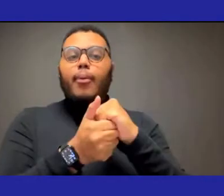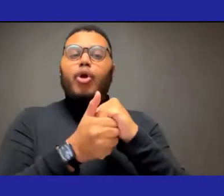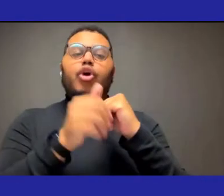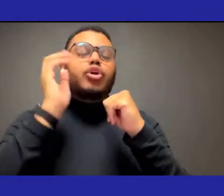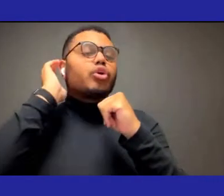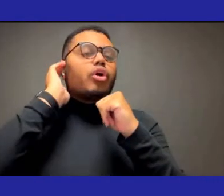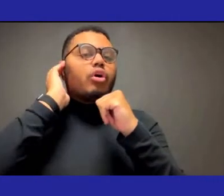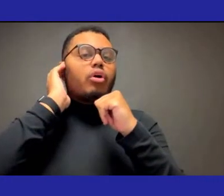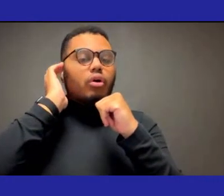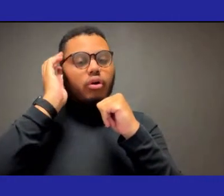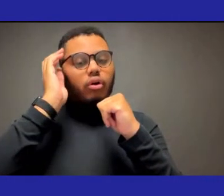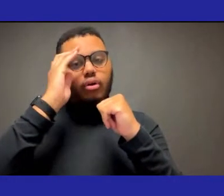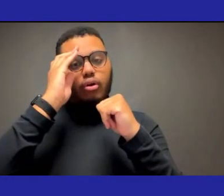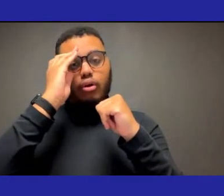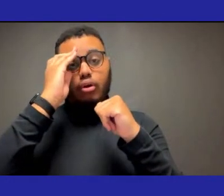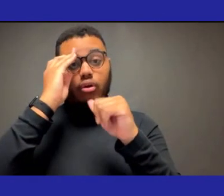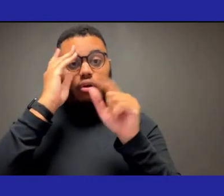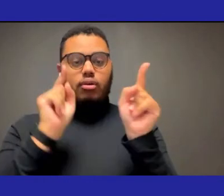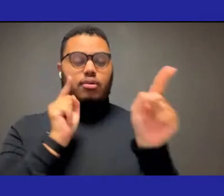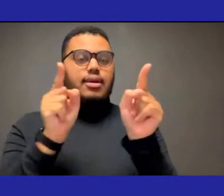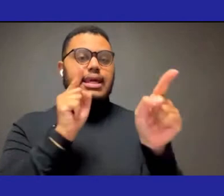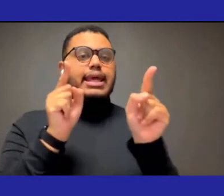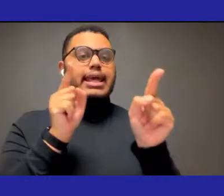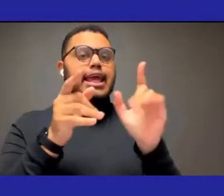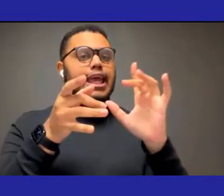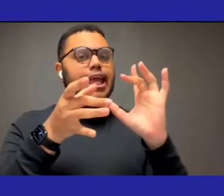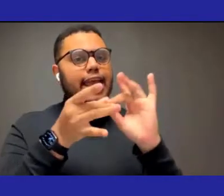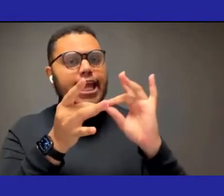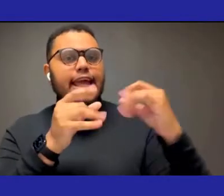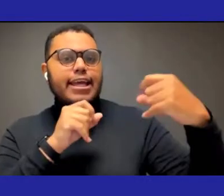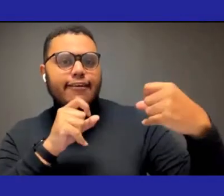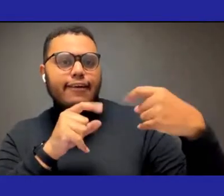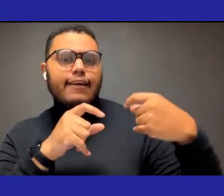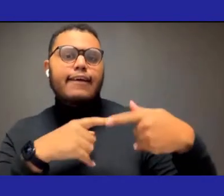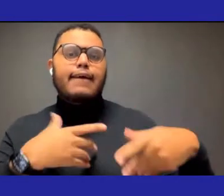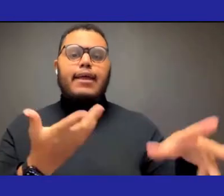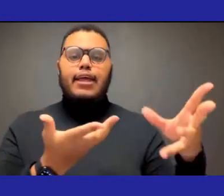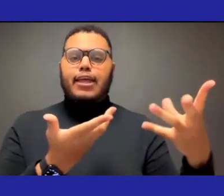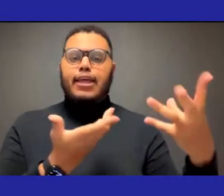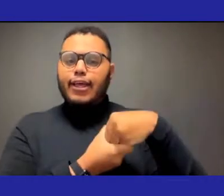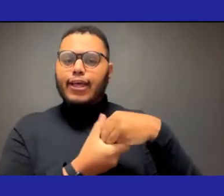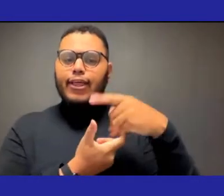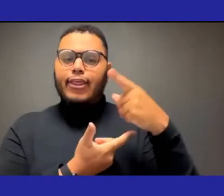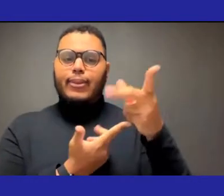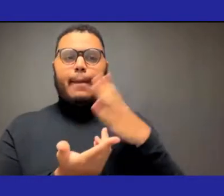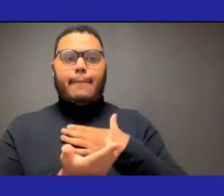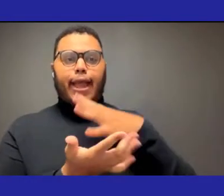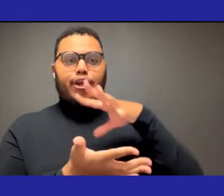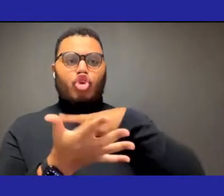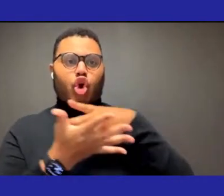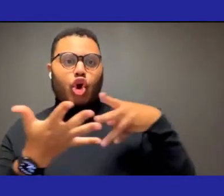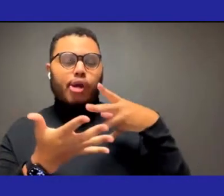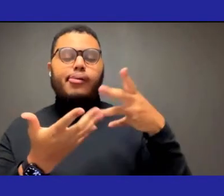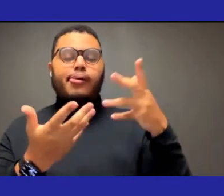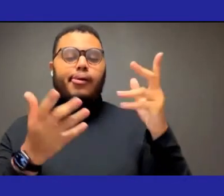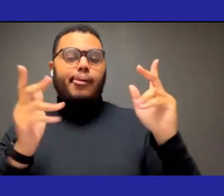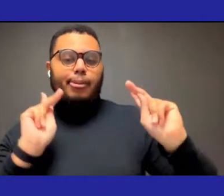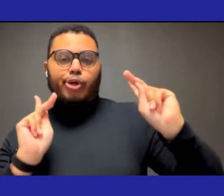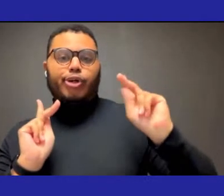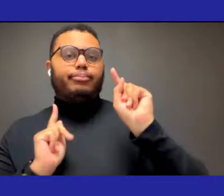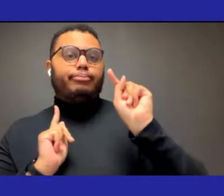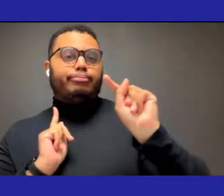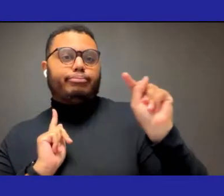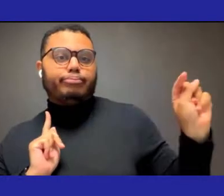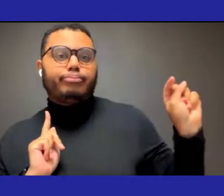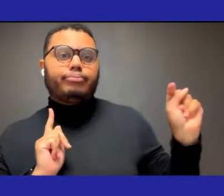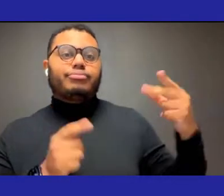through sending messages, including through MyChart, to folks at